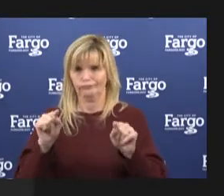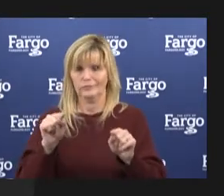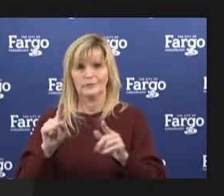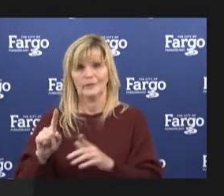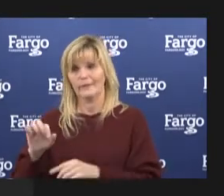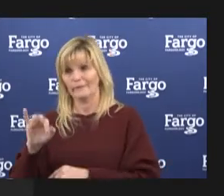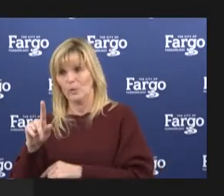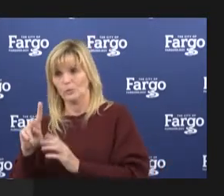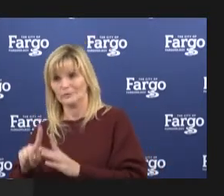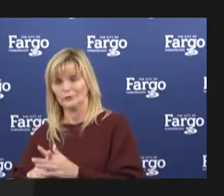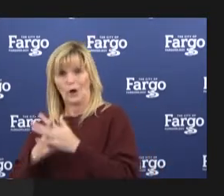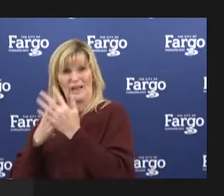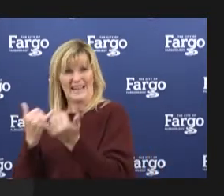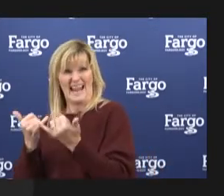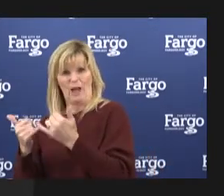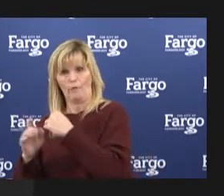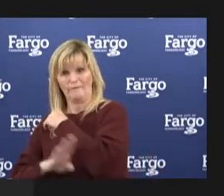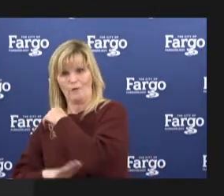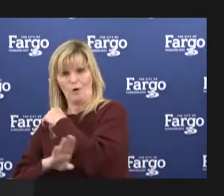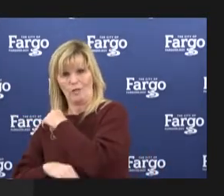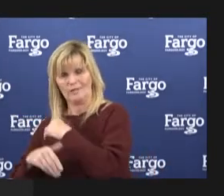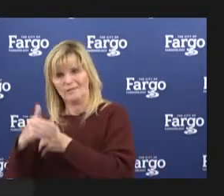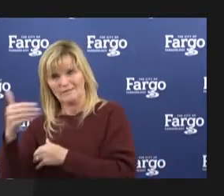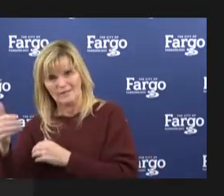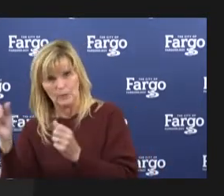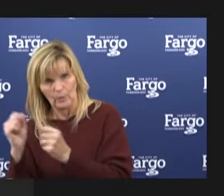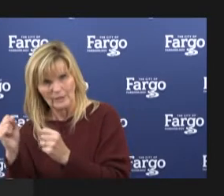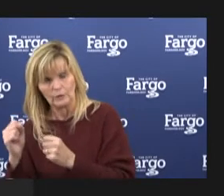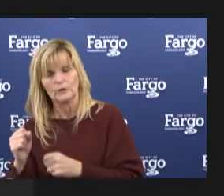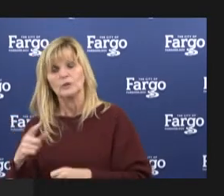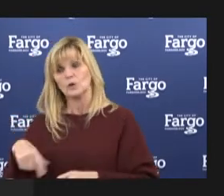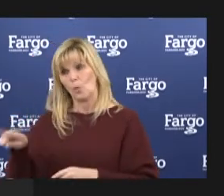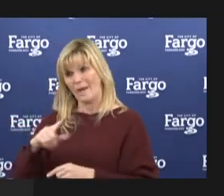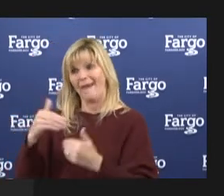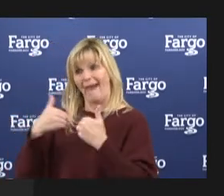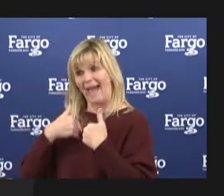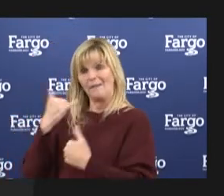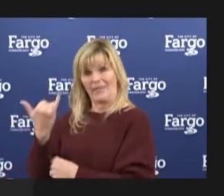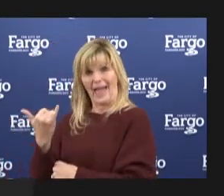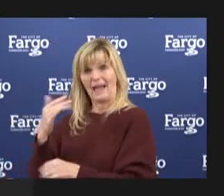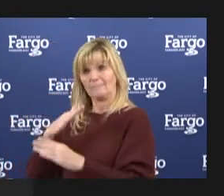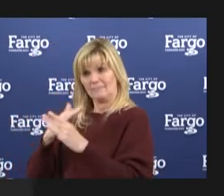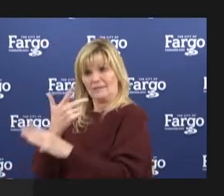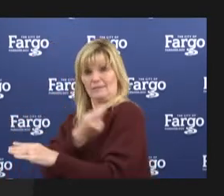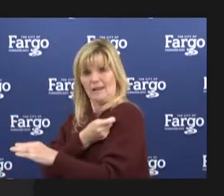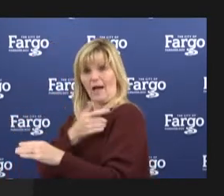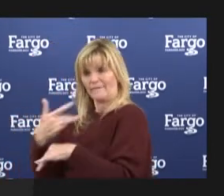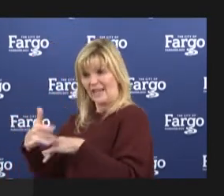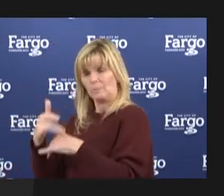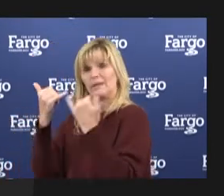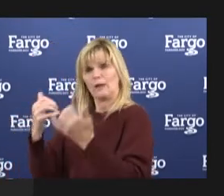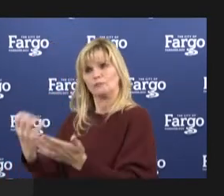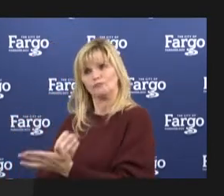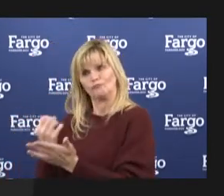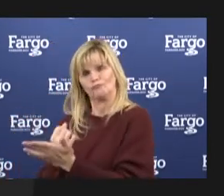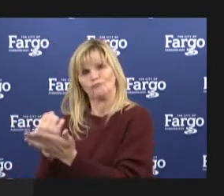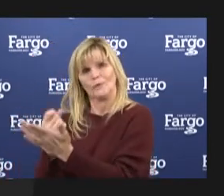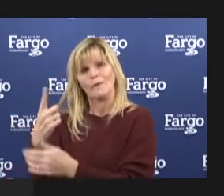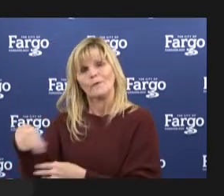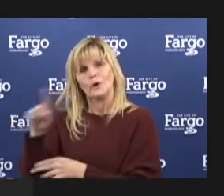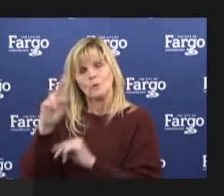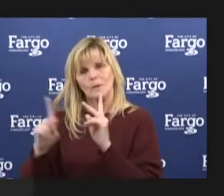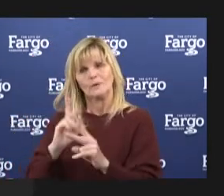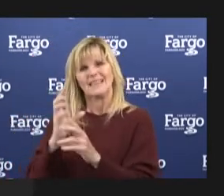now, and yet to have the vaccine available. So it's really important for people to get the